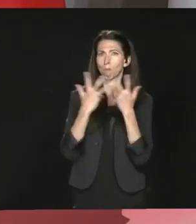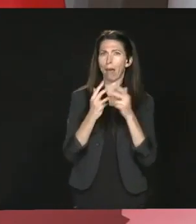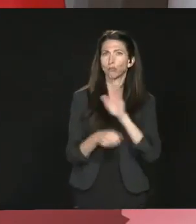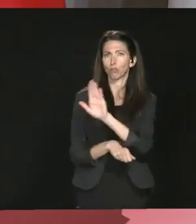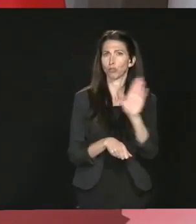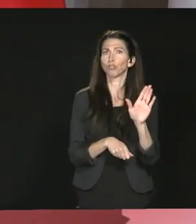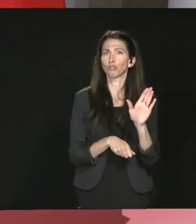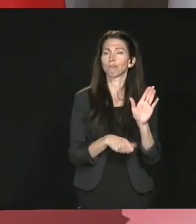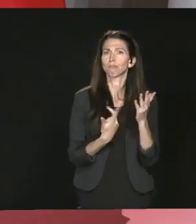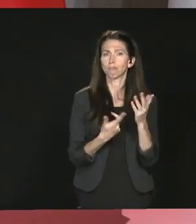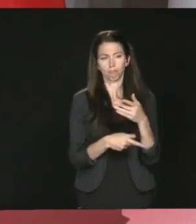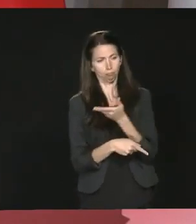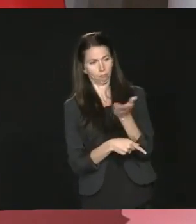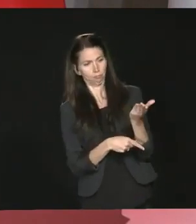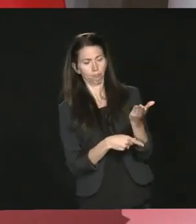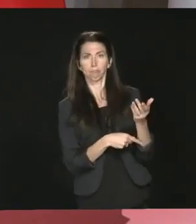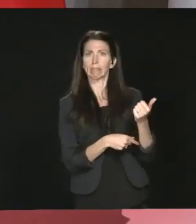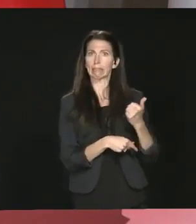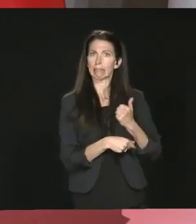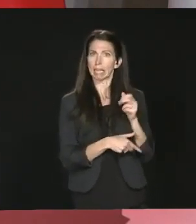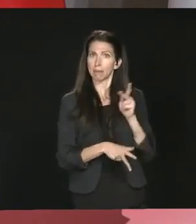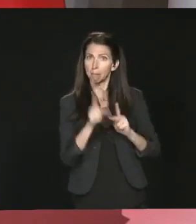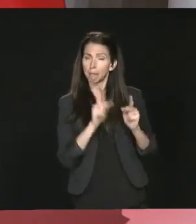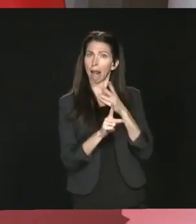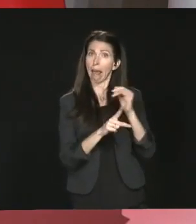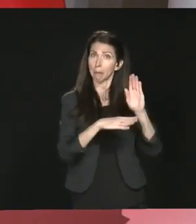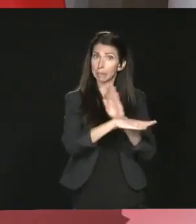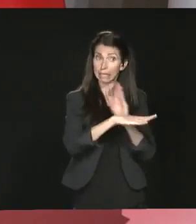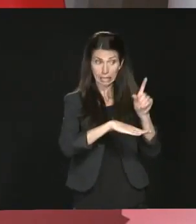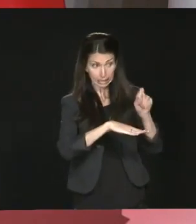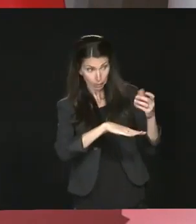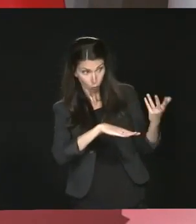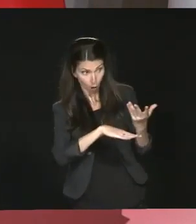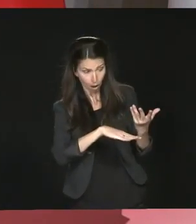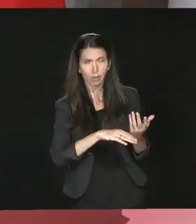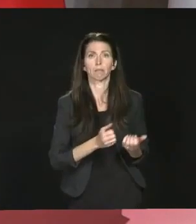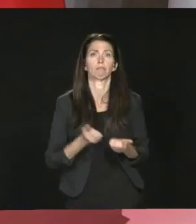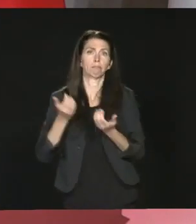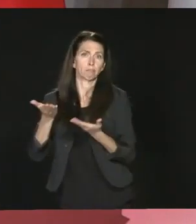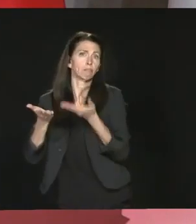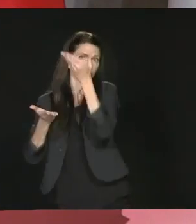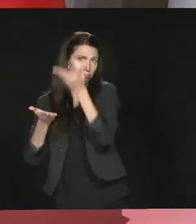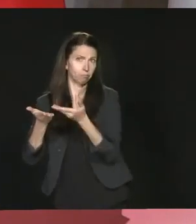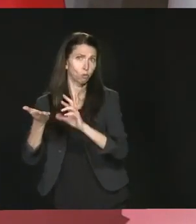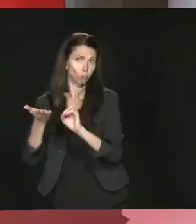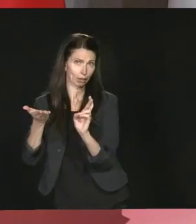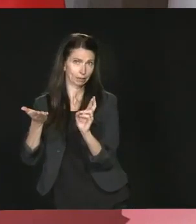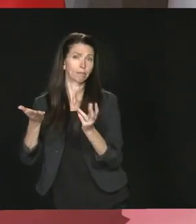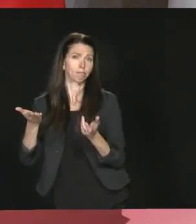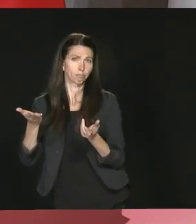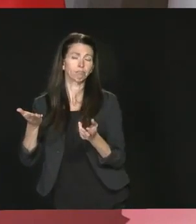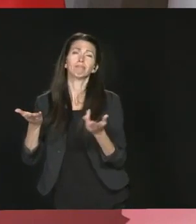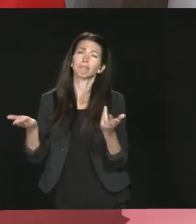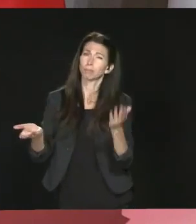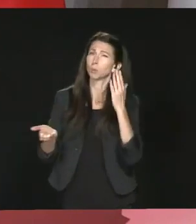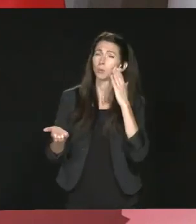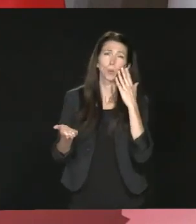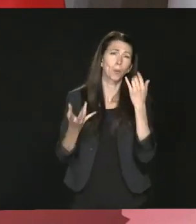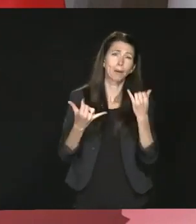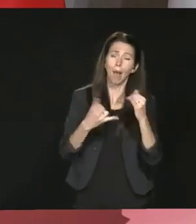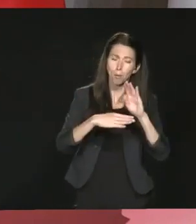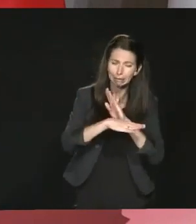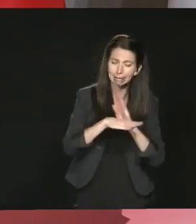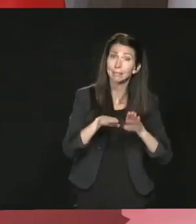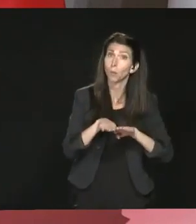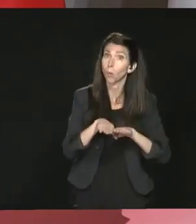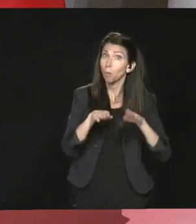step in assisting Canadians with their PPE needs as our economy reopens. As demand for PPE